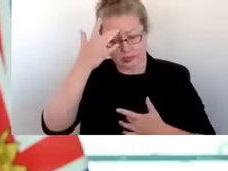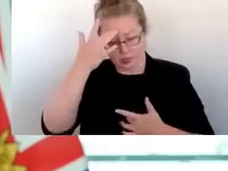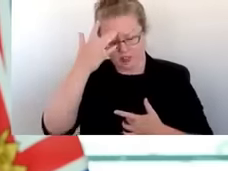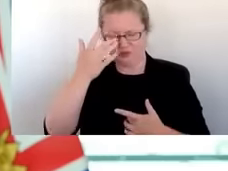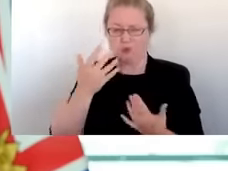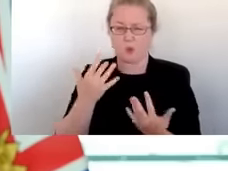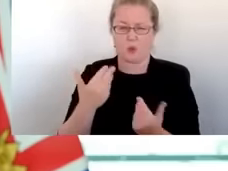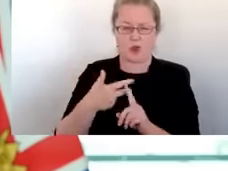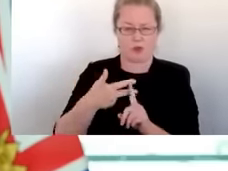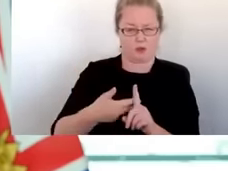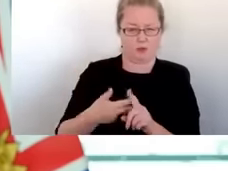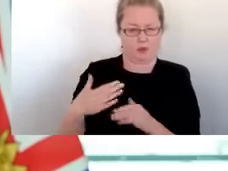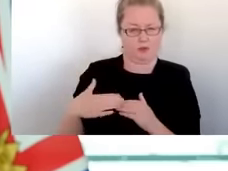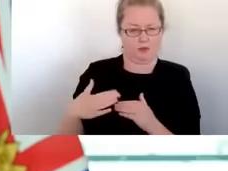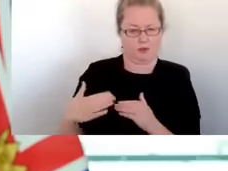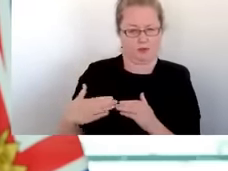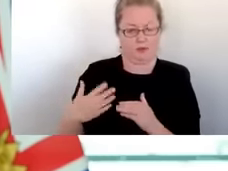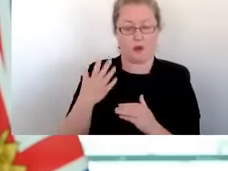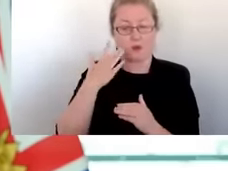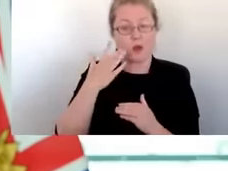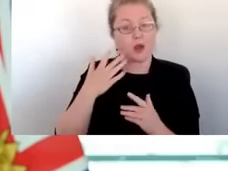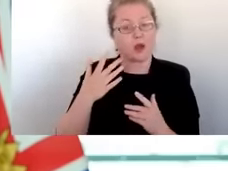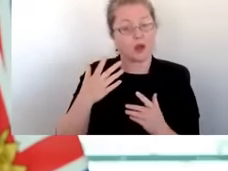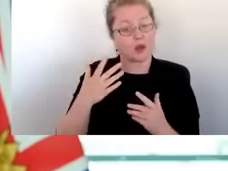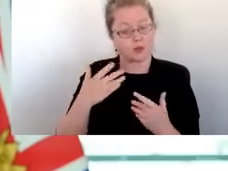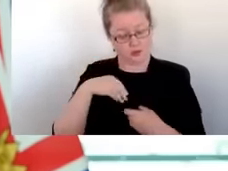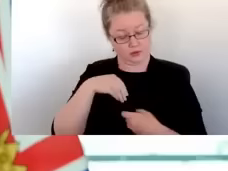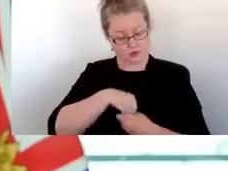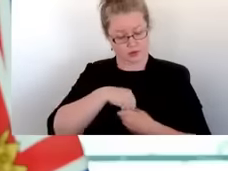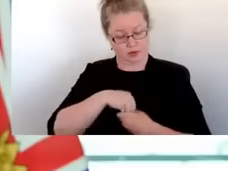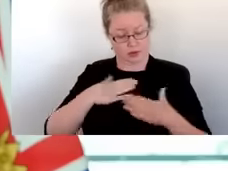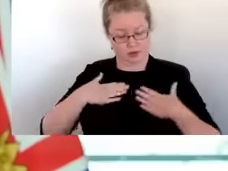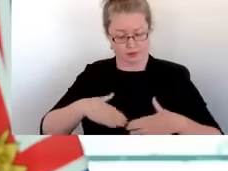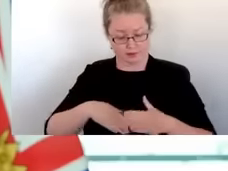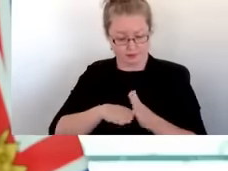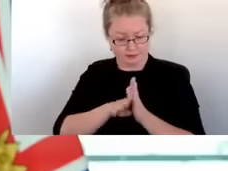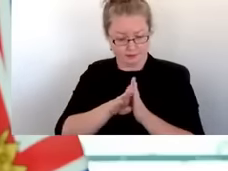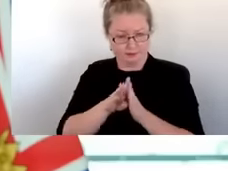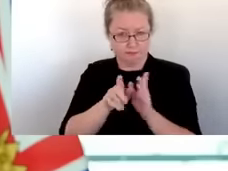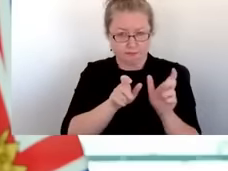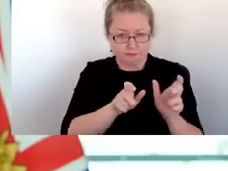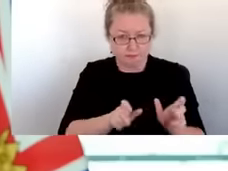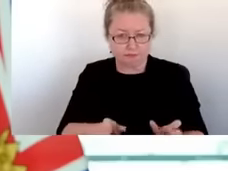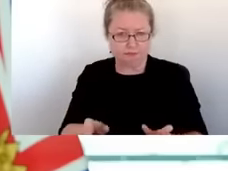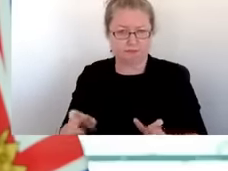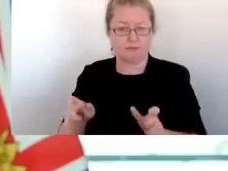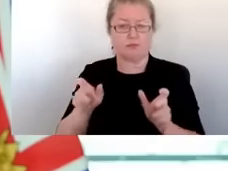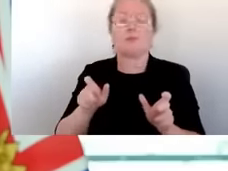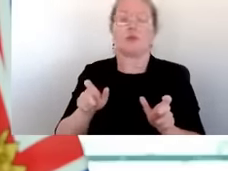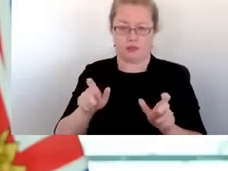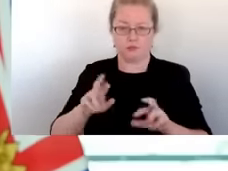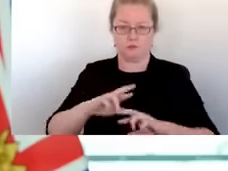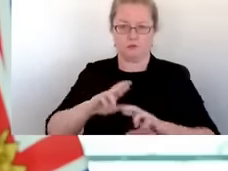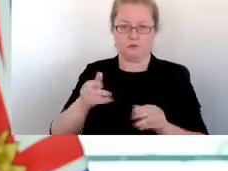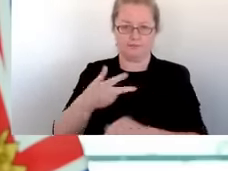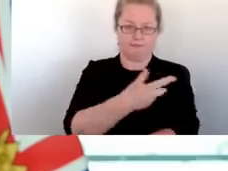before you get your next booster dose. That allows your immune system to mature and to develop that boost from the infection as well.